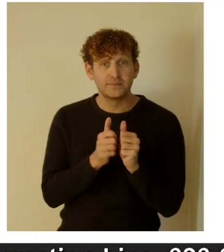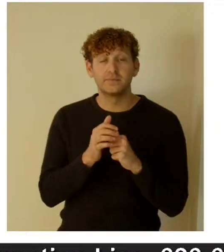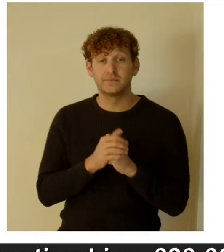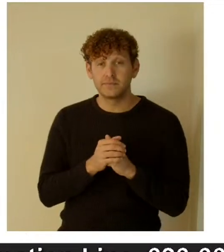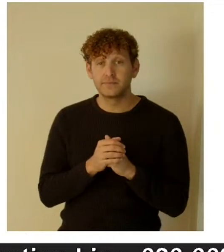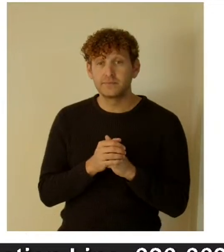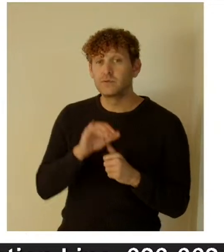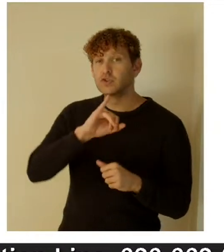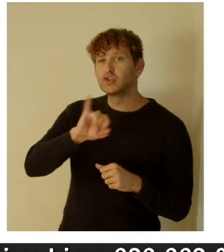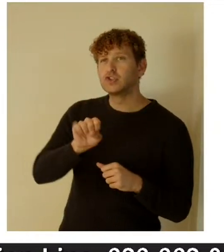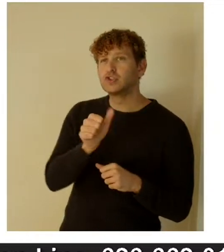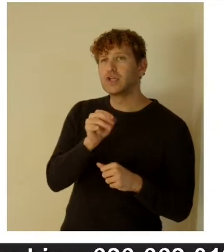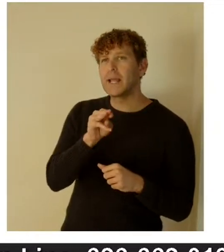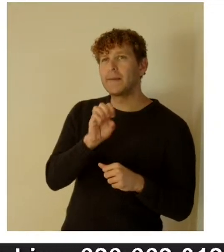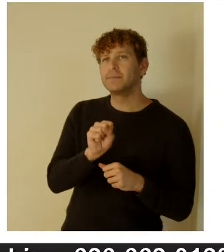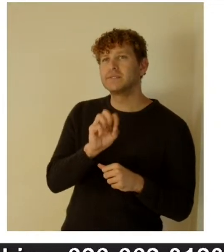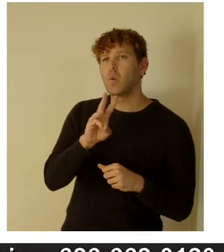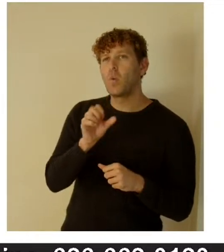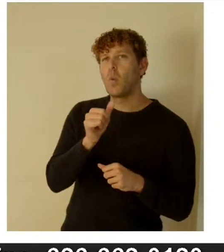meteorologist.